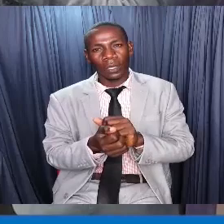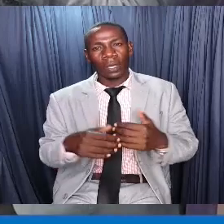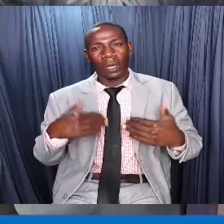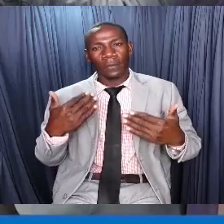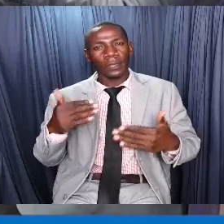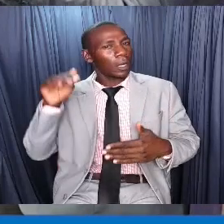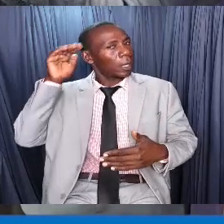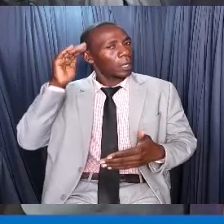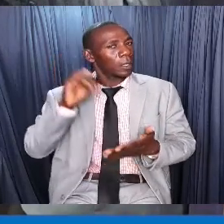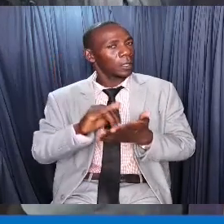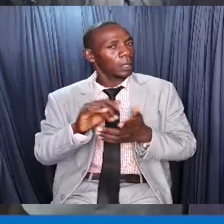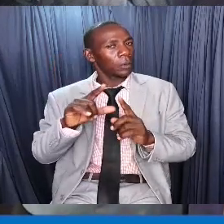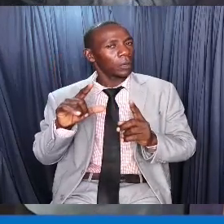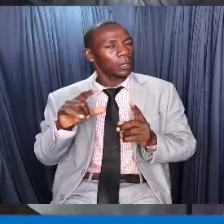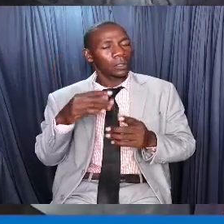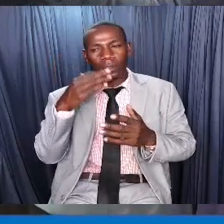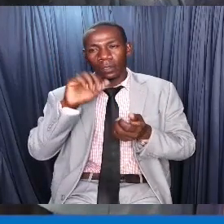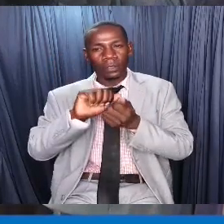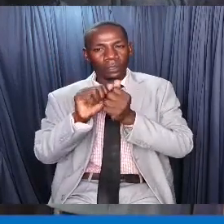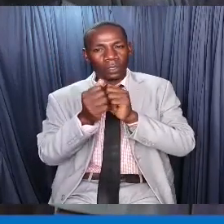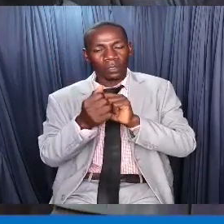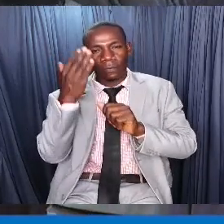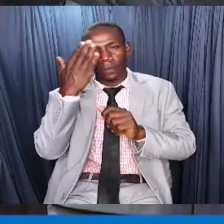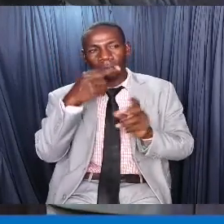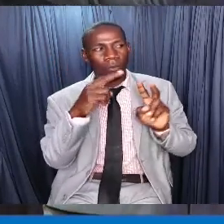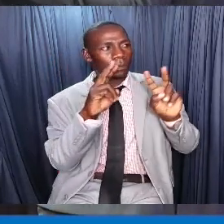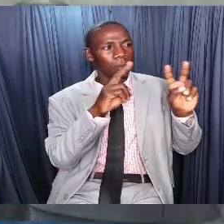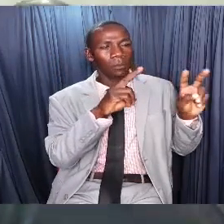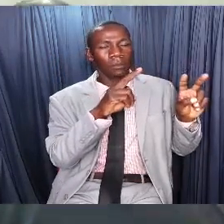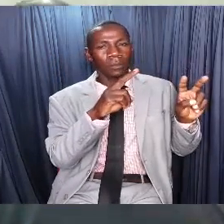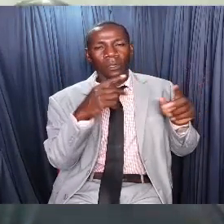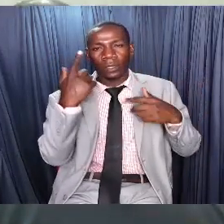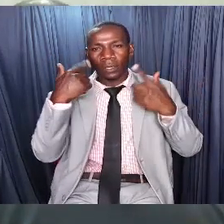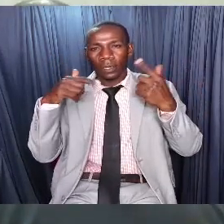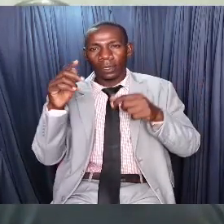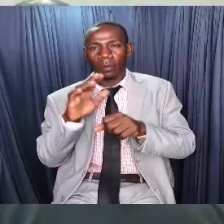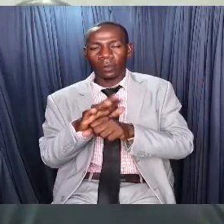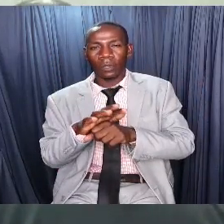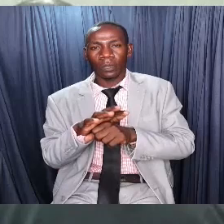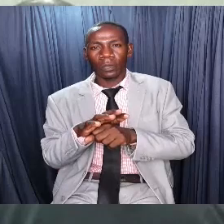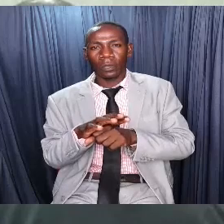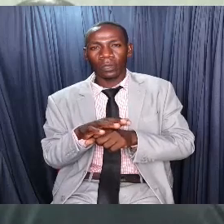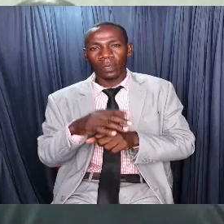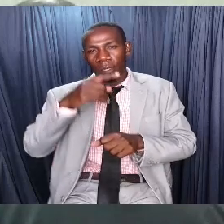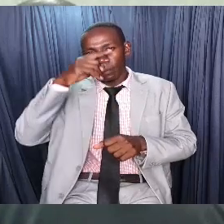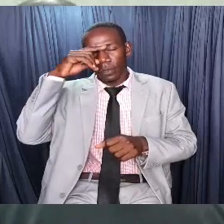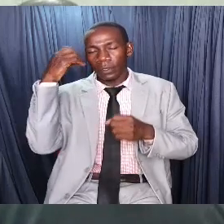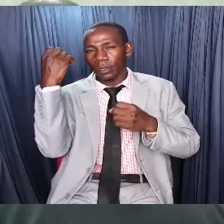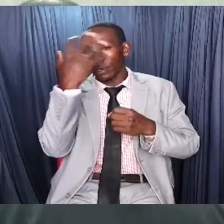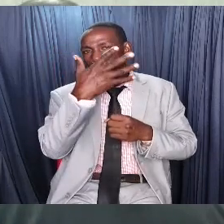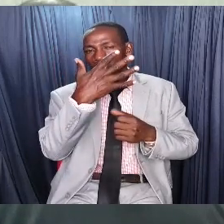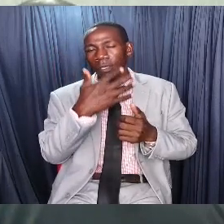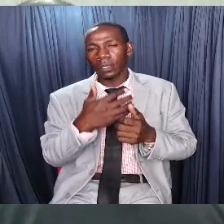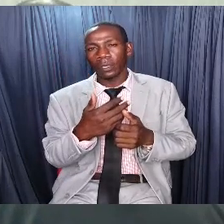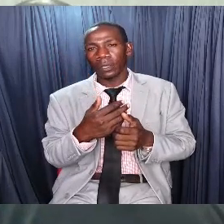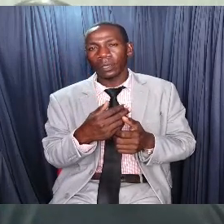hilo neno. When he heard that word. Aligeuza uso wake ukutani. He turned his face to the wall. Akalia sana sana. And really cried seriously. Bwana ameshangaa. Because he was